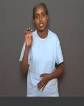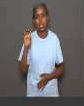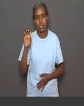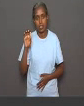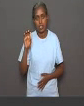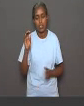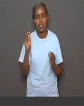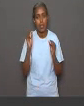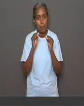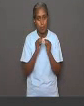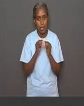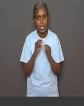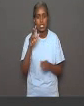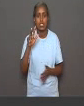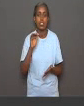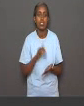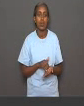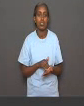1,600 plus